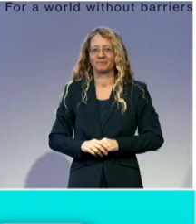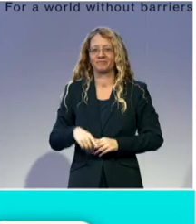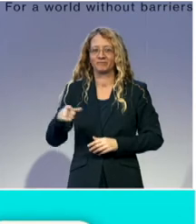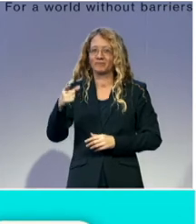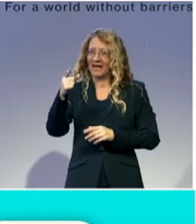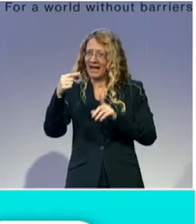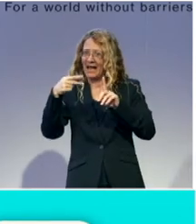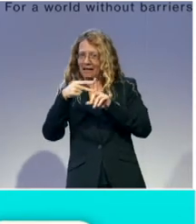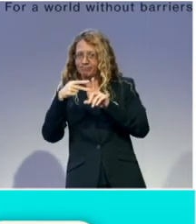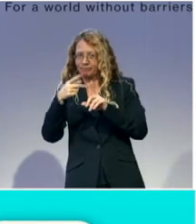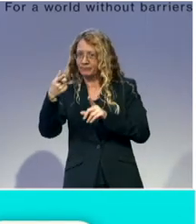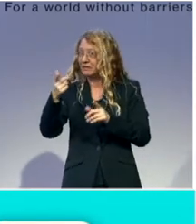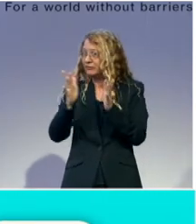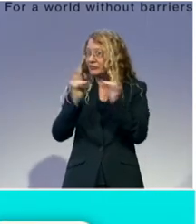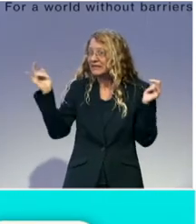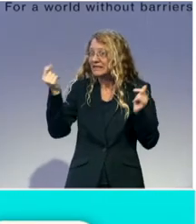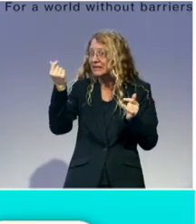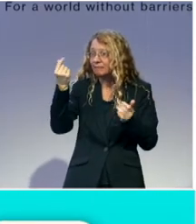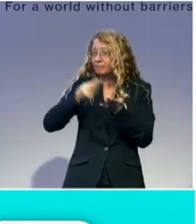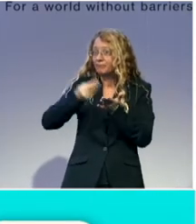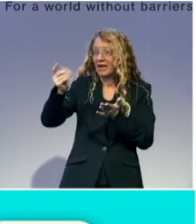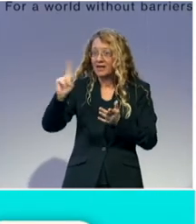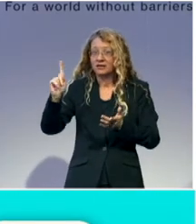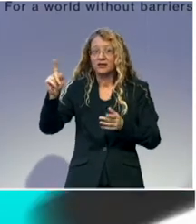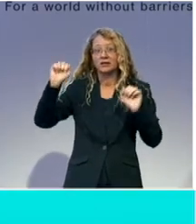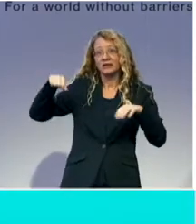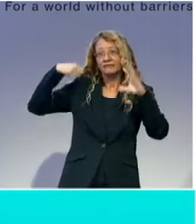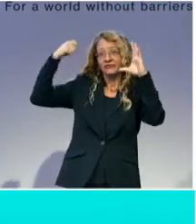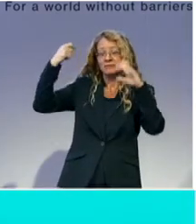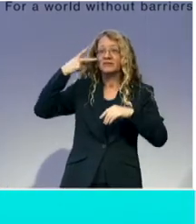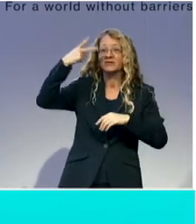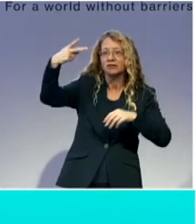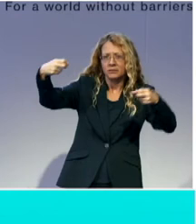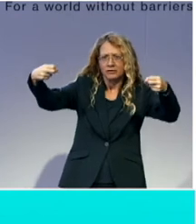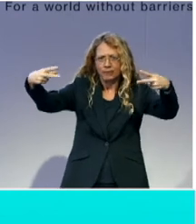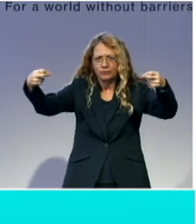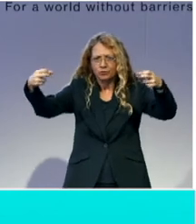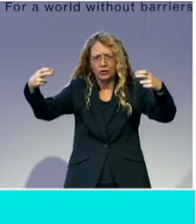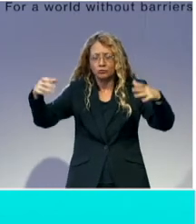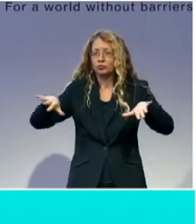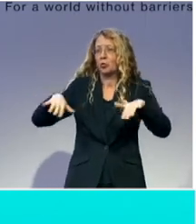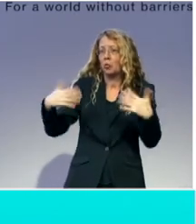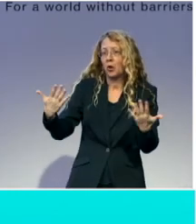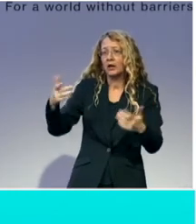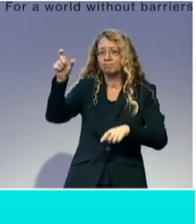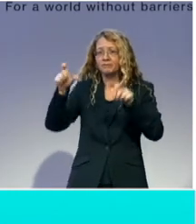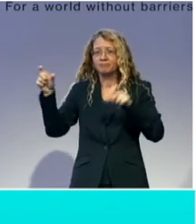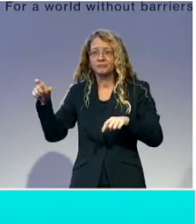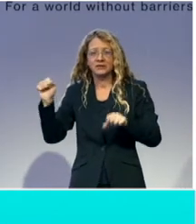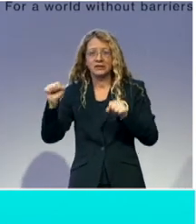mobile app makes cinema screenings more accessible to people with visual and hearing impairments. The